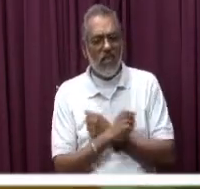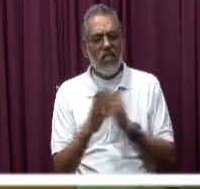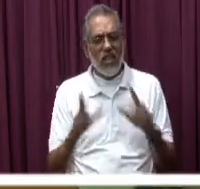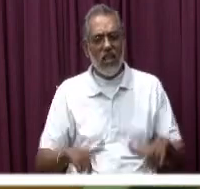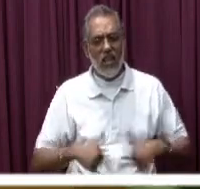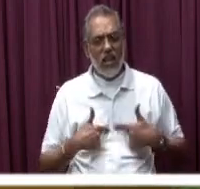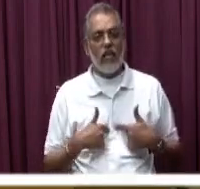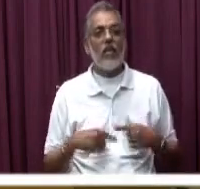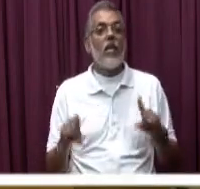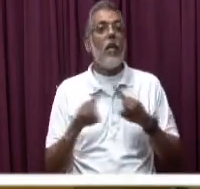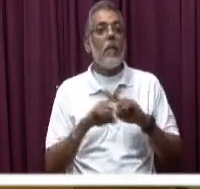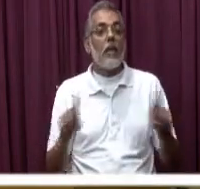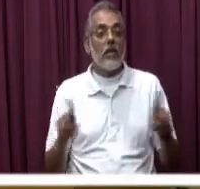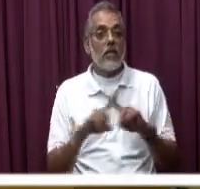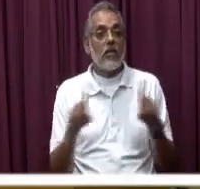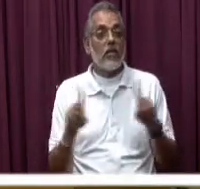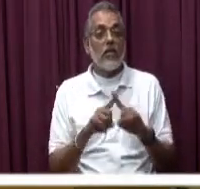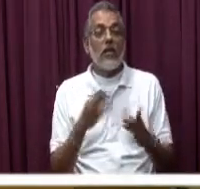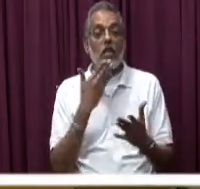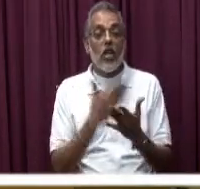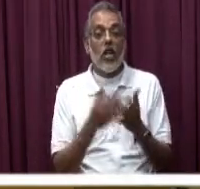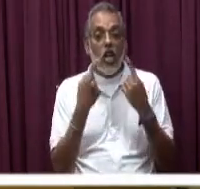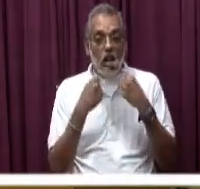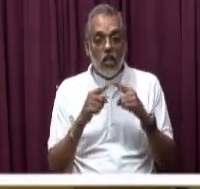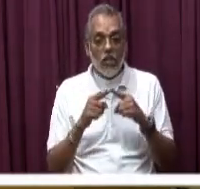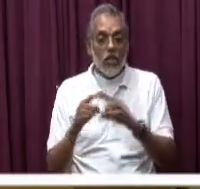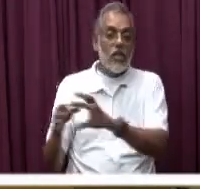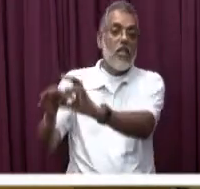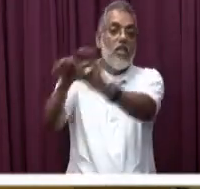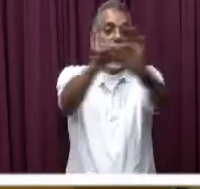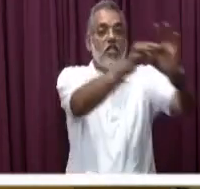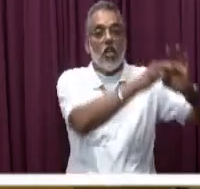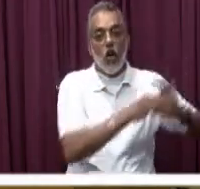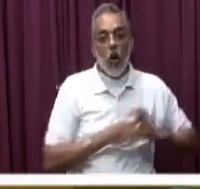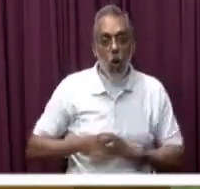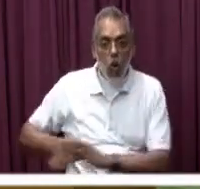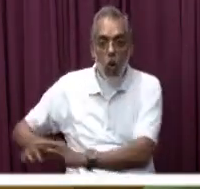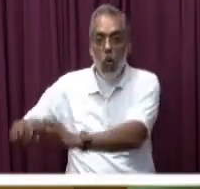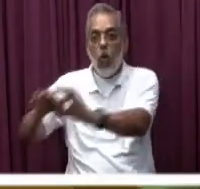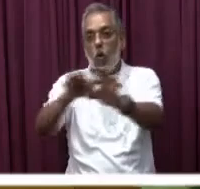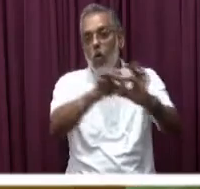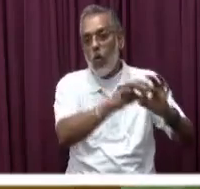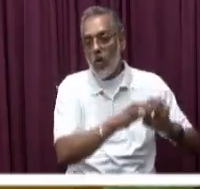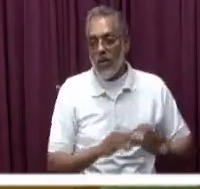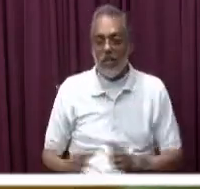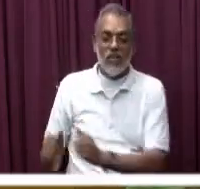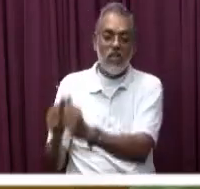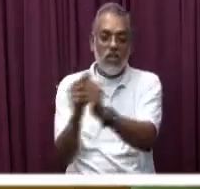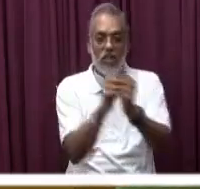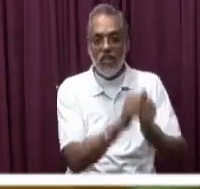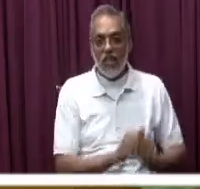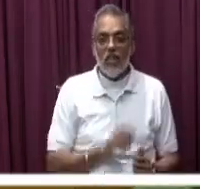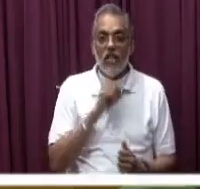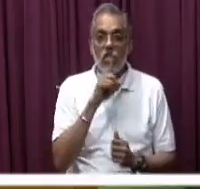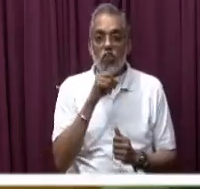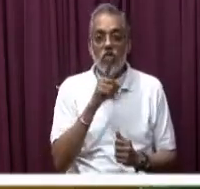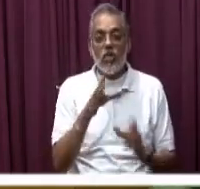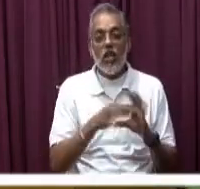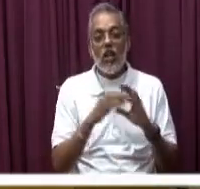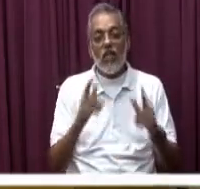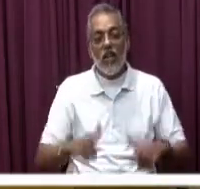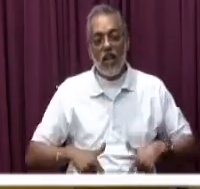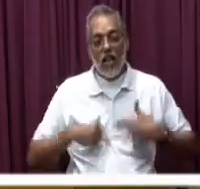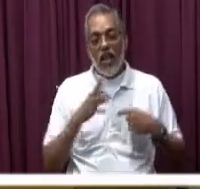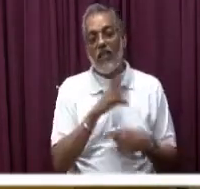the gospel holds. The gospel alone in its entirety holds the whole together and gives the whole a